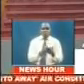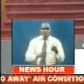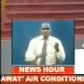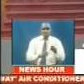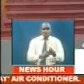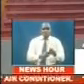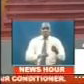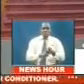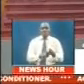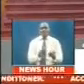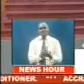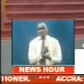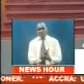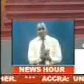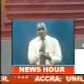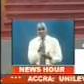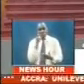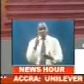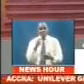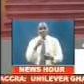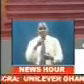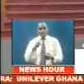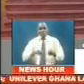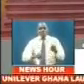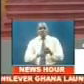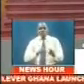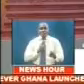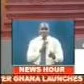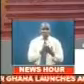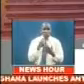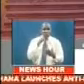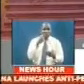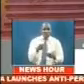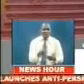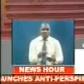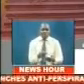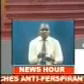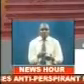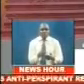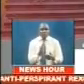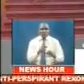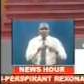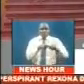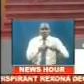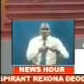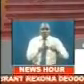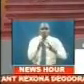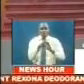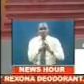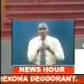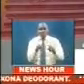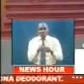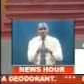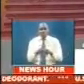implementing our homegrown. And obviously, they will support us. And then what I said earlier is that in implementing the homegrown, we will